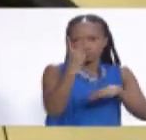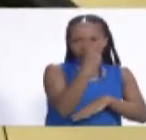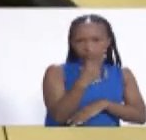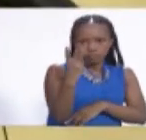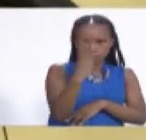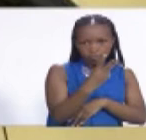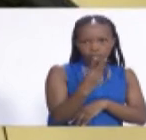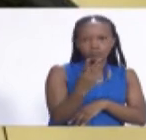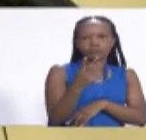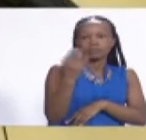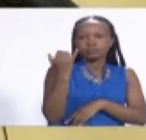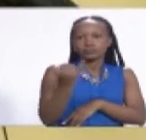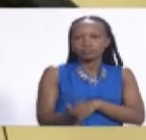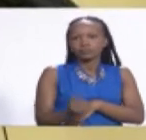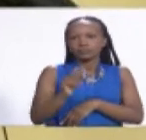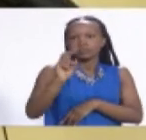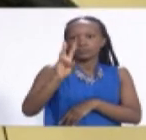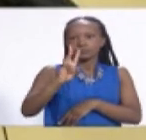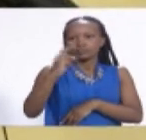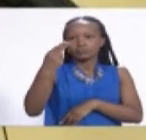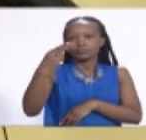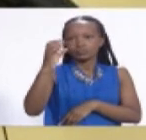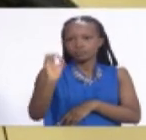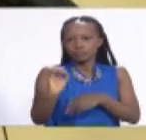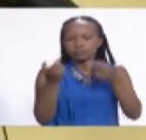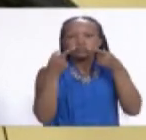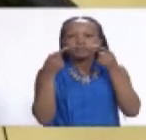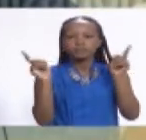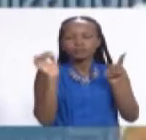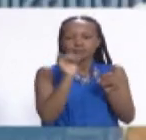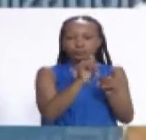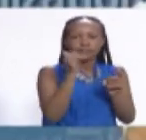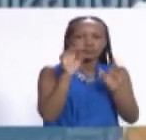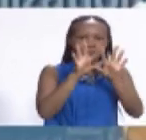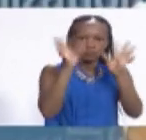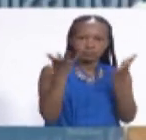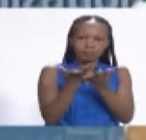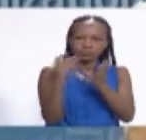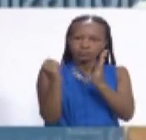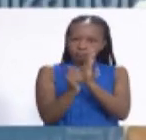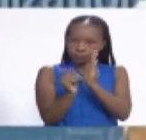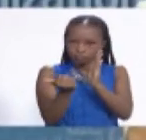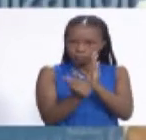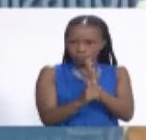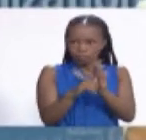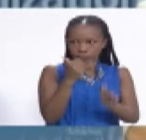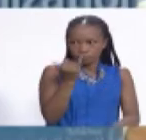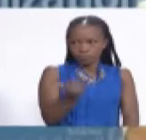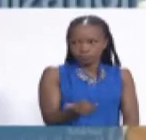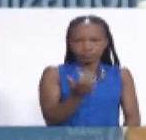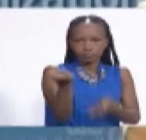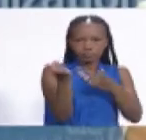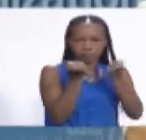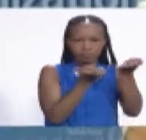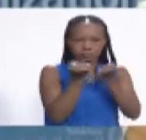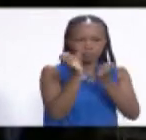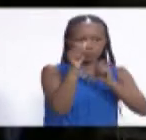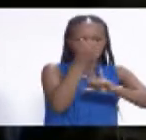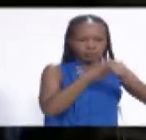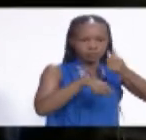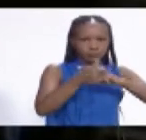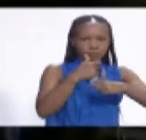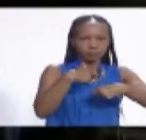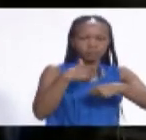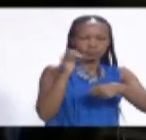the World Health Organization declared the coronavirus outbreak a global pandemic. The general global economic activities have been constrained